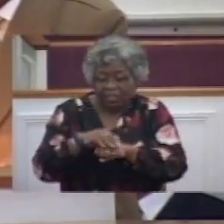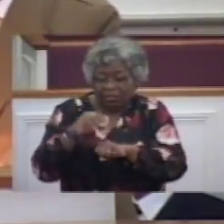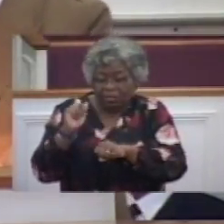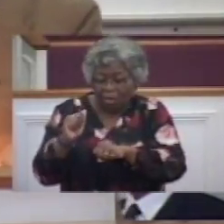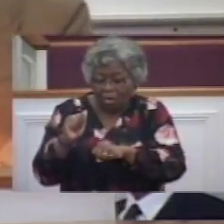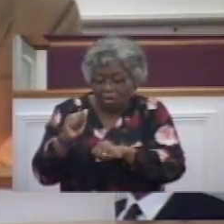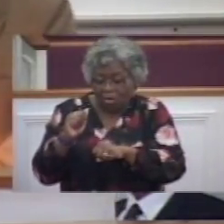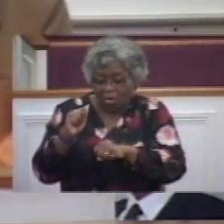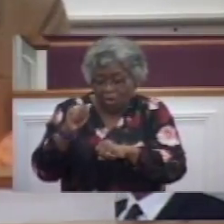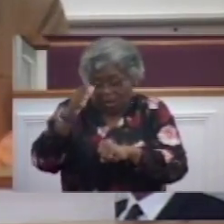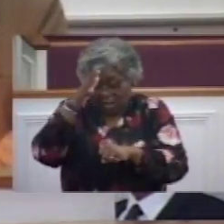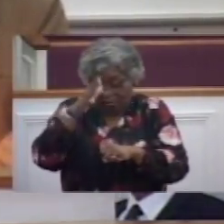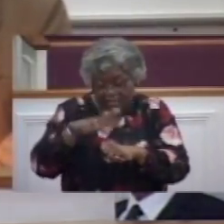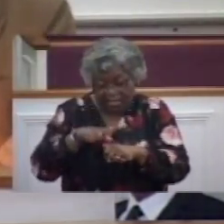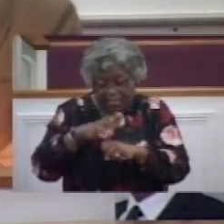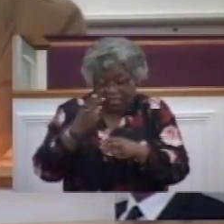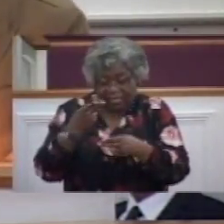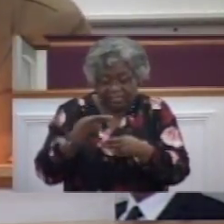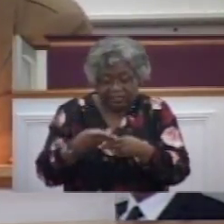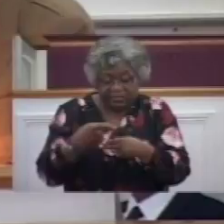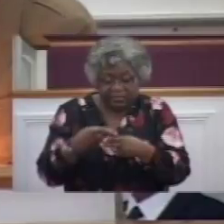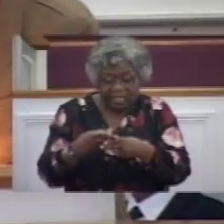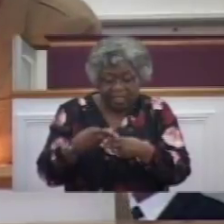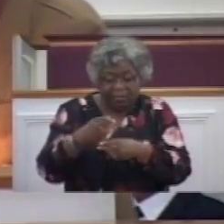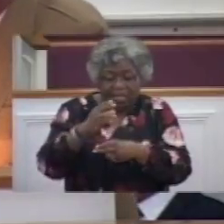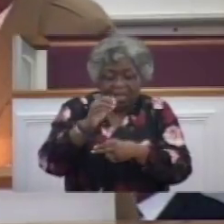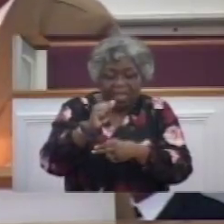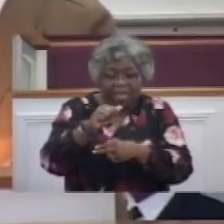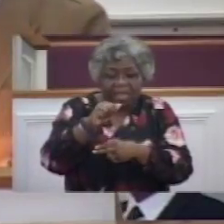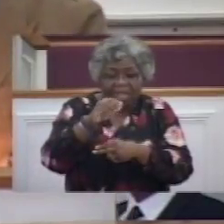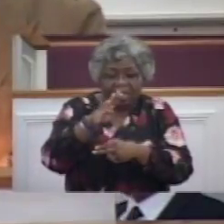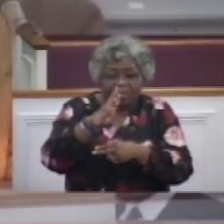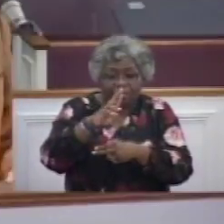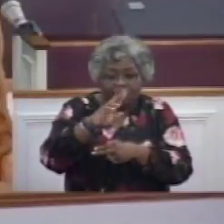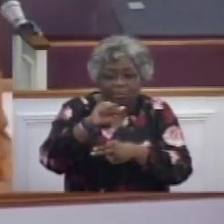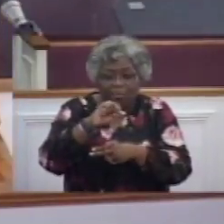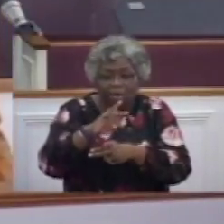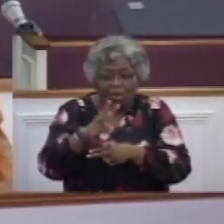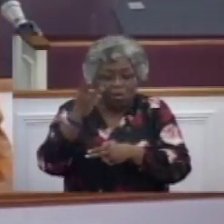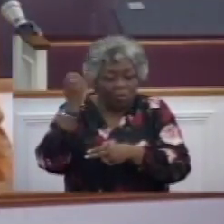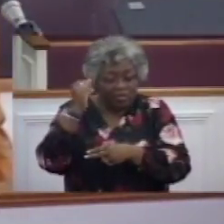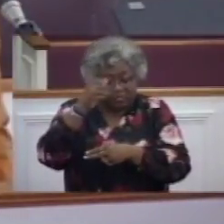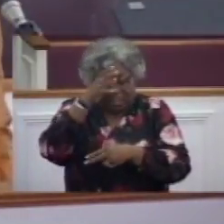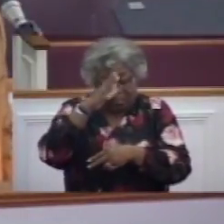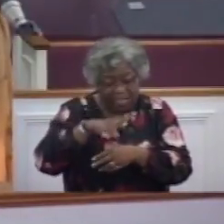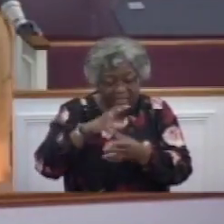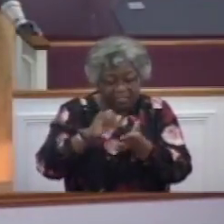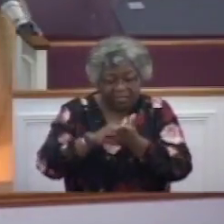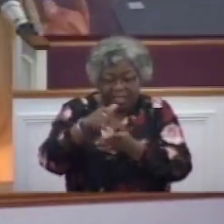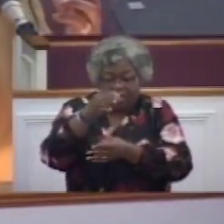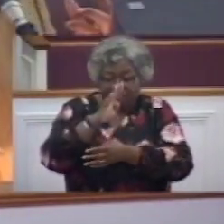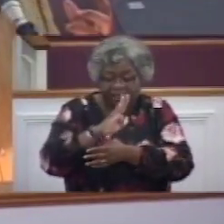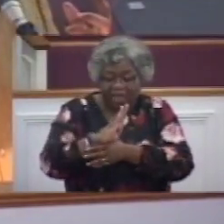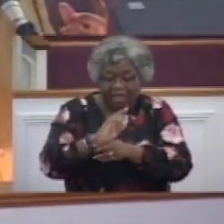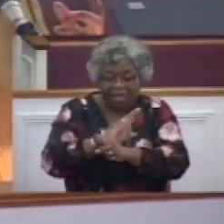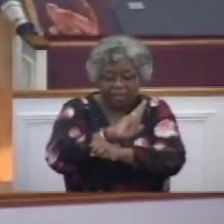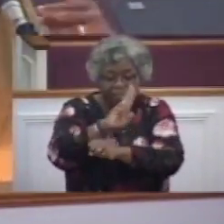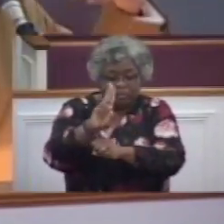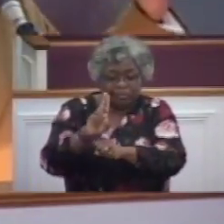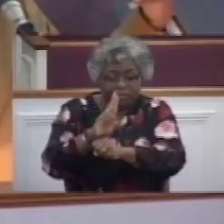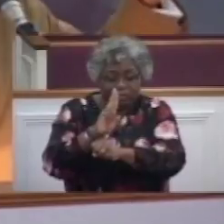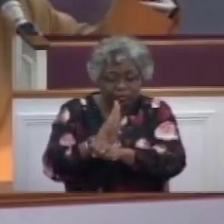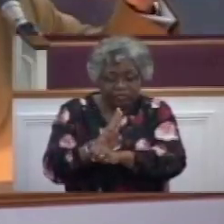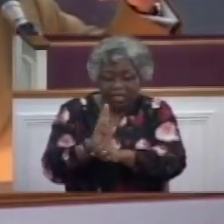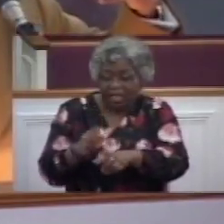a man again by the name of Abram. Abram was a man that God used